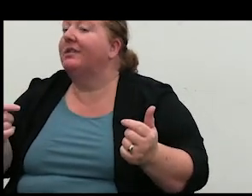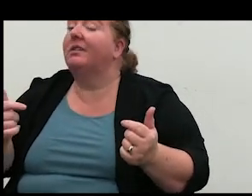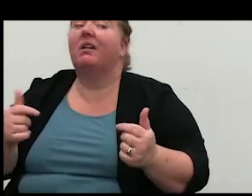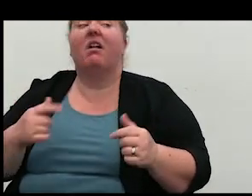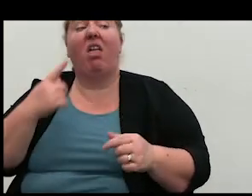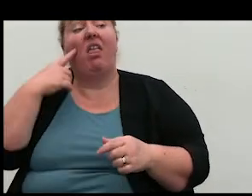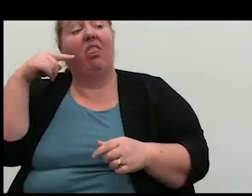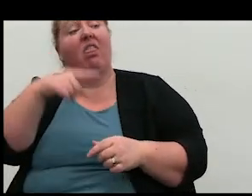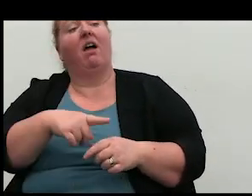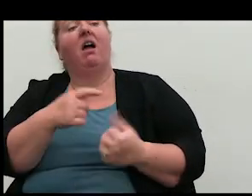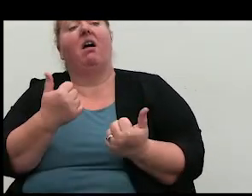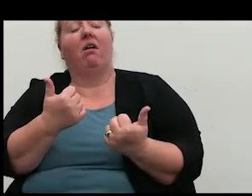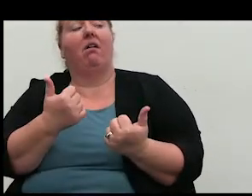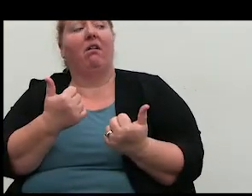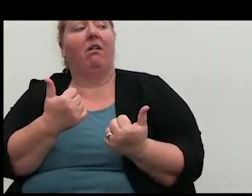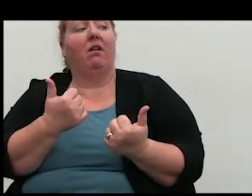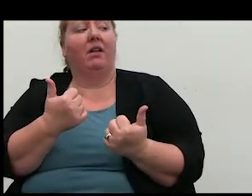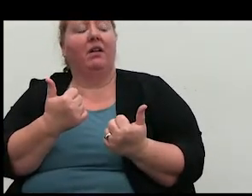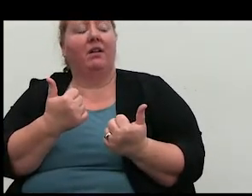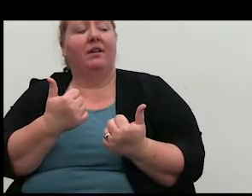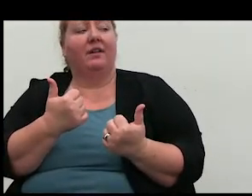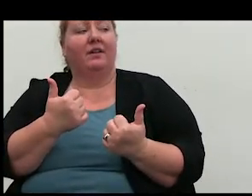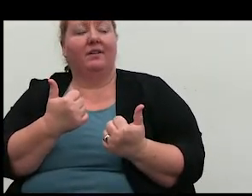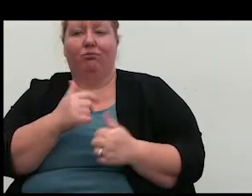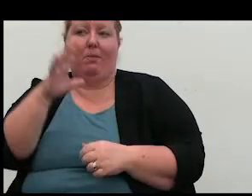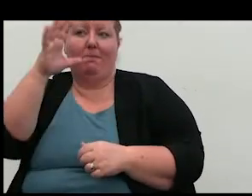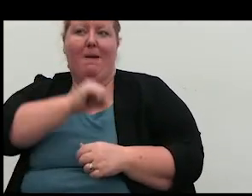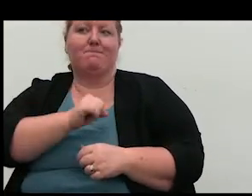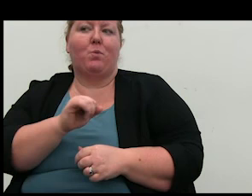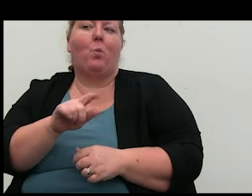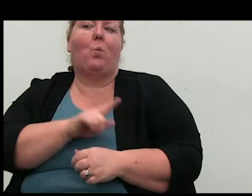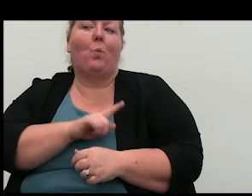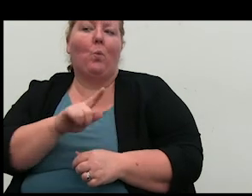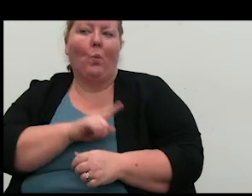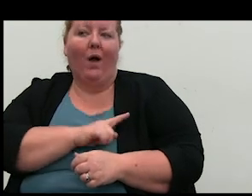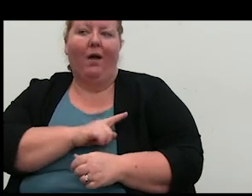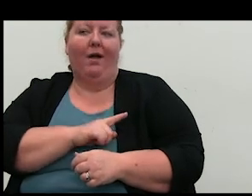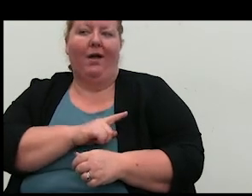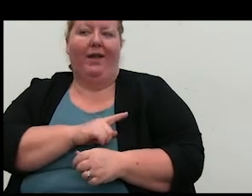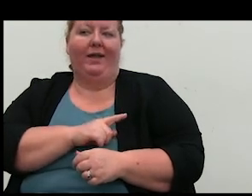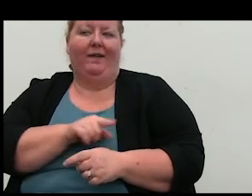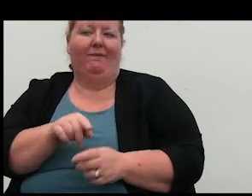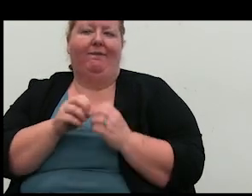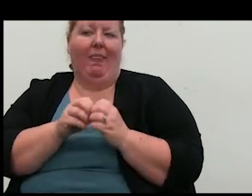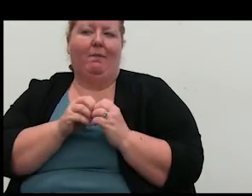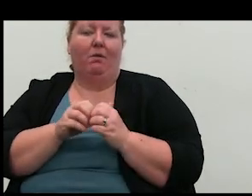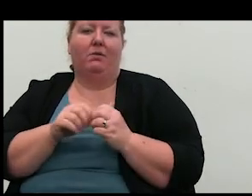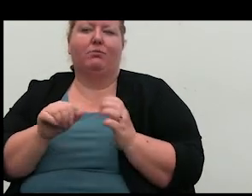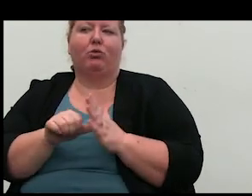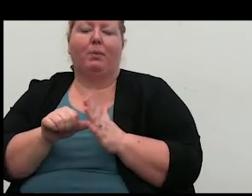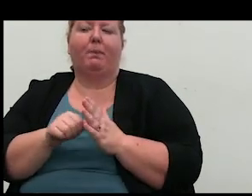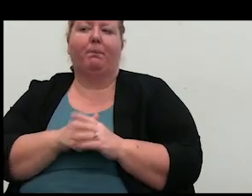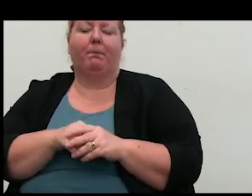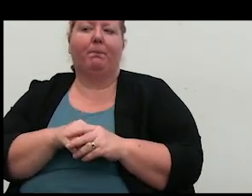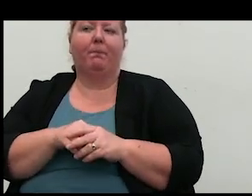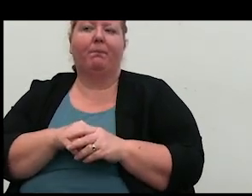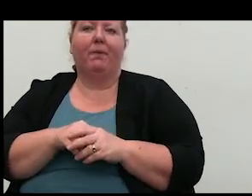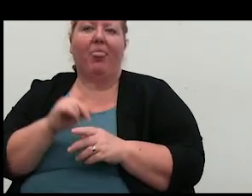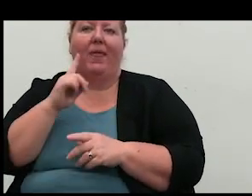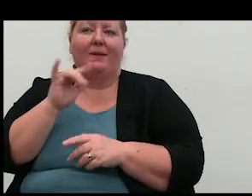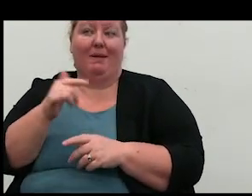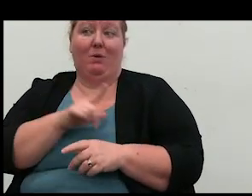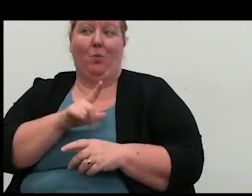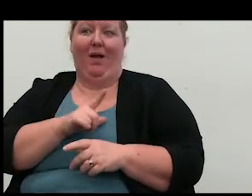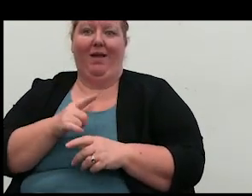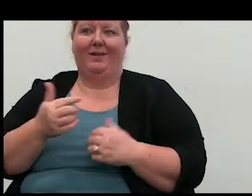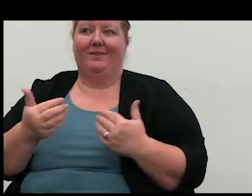that would be really good. I think to remember why privacy is valuable is a big problem. I think that's partly why we've let things